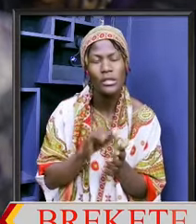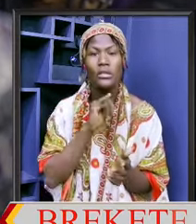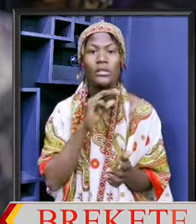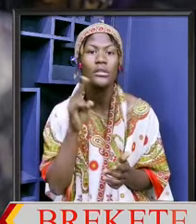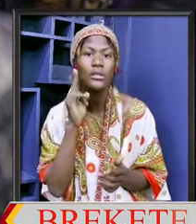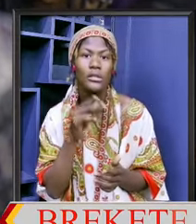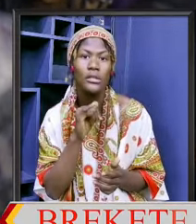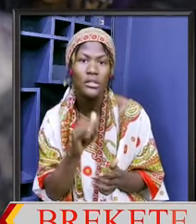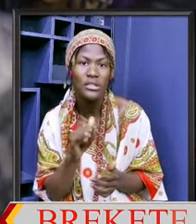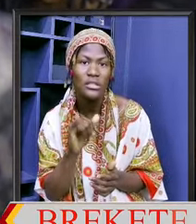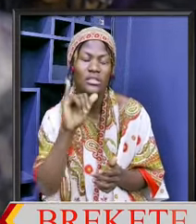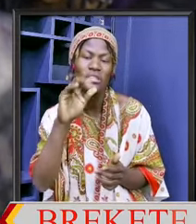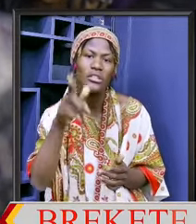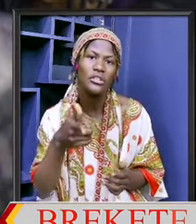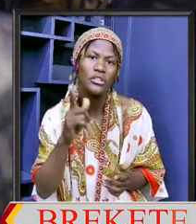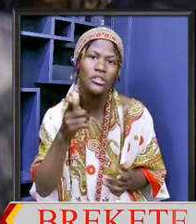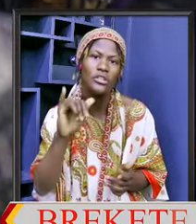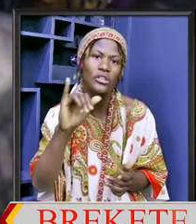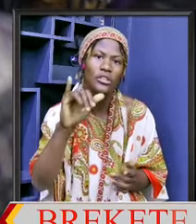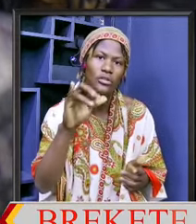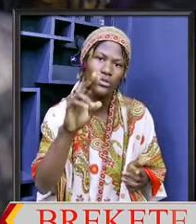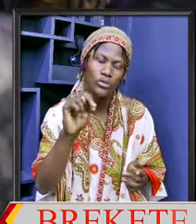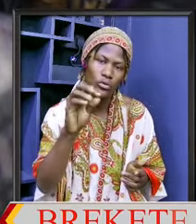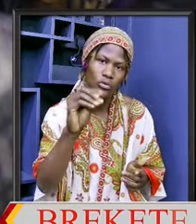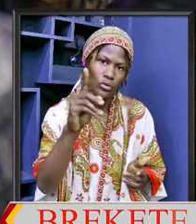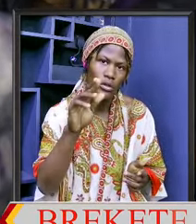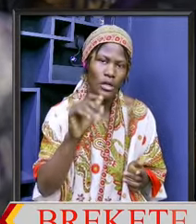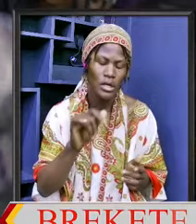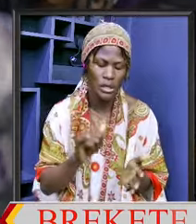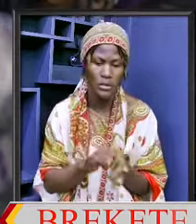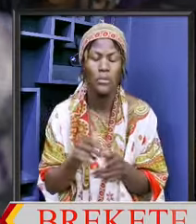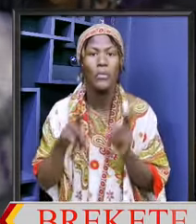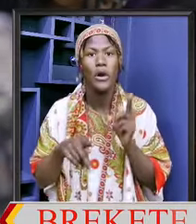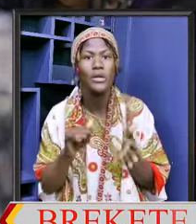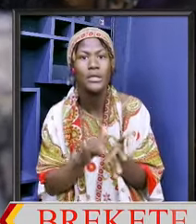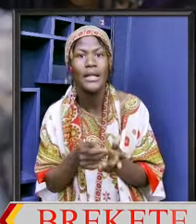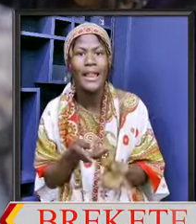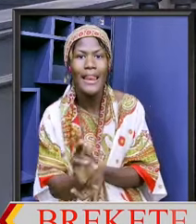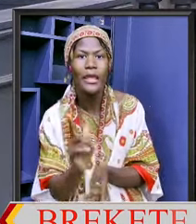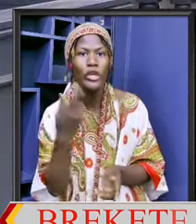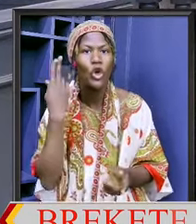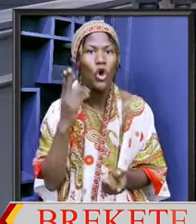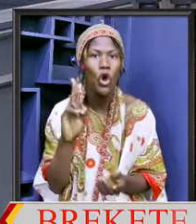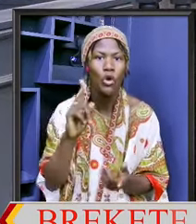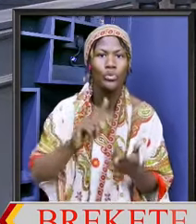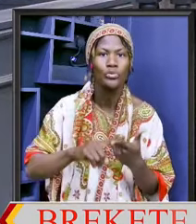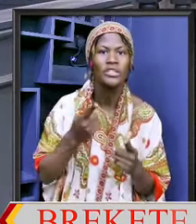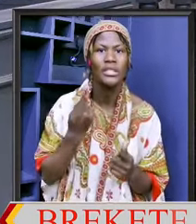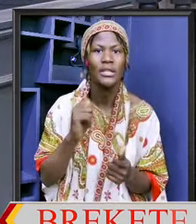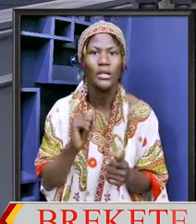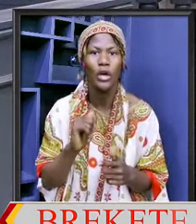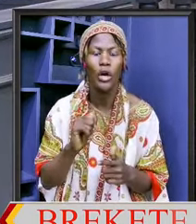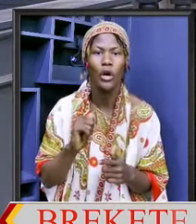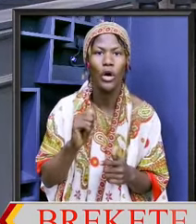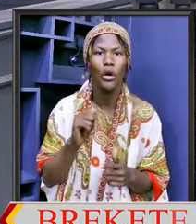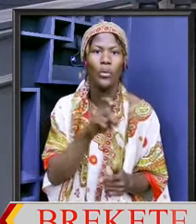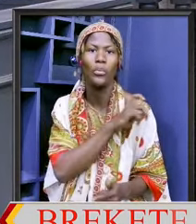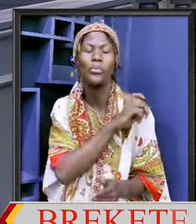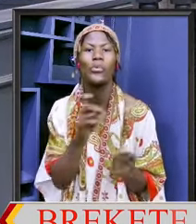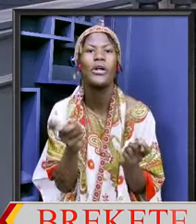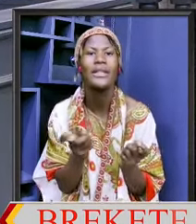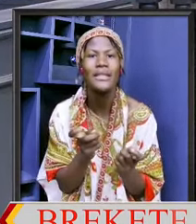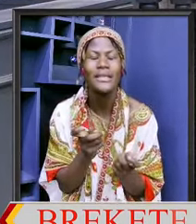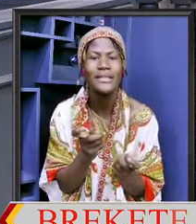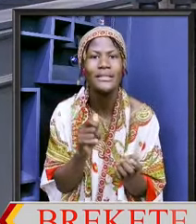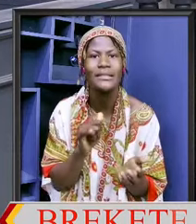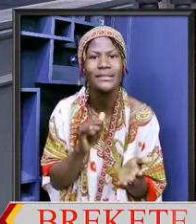thing. The person way link you up with the police where do the rescue. They tell you say this your story. You no